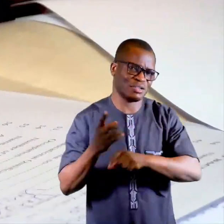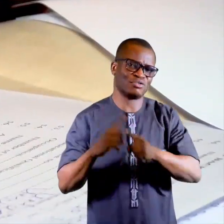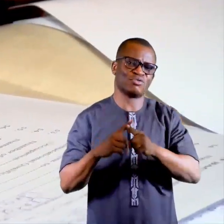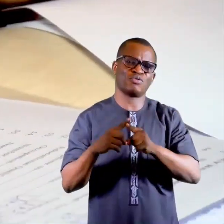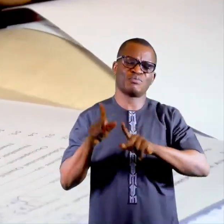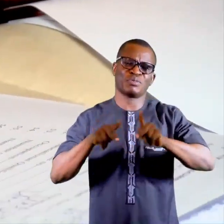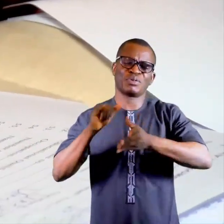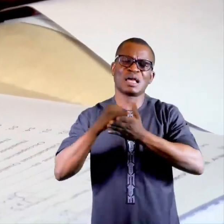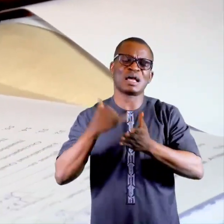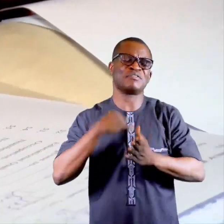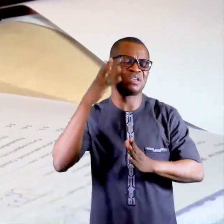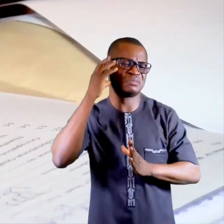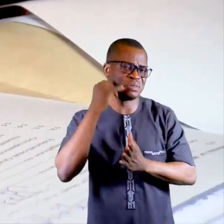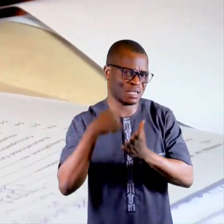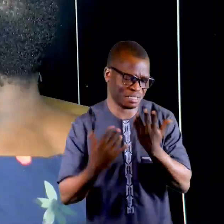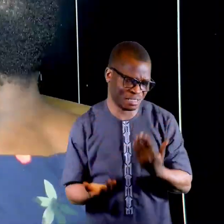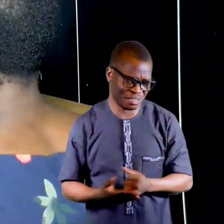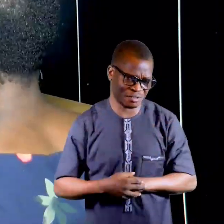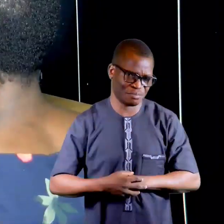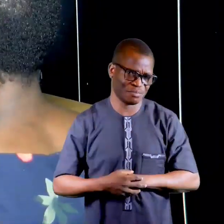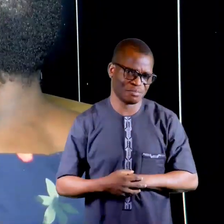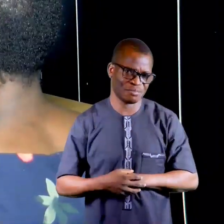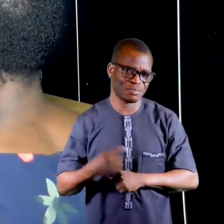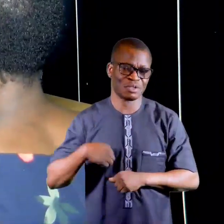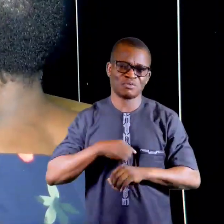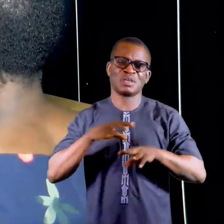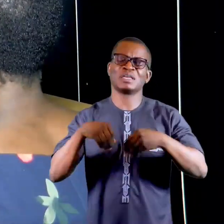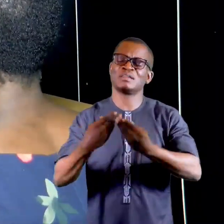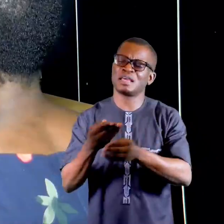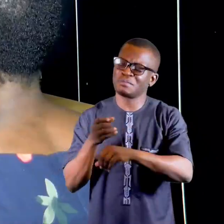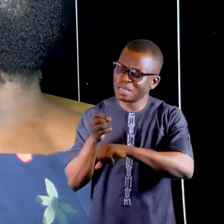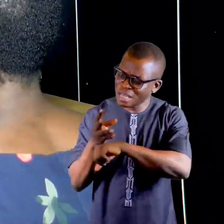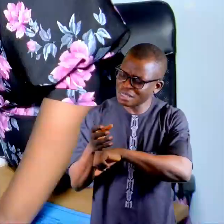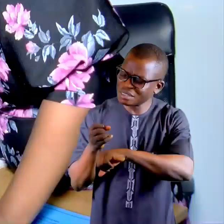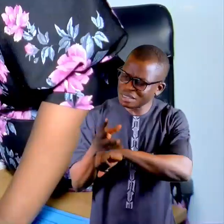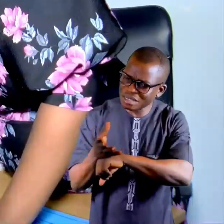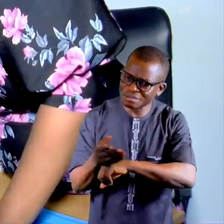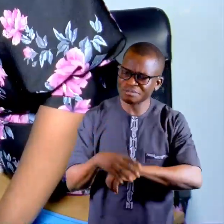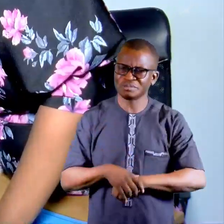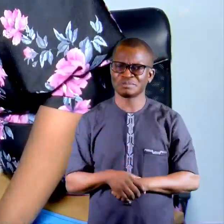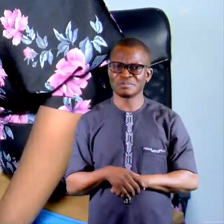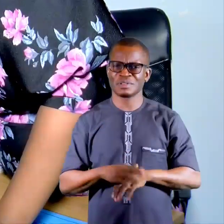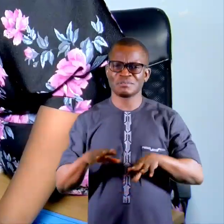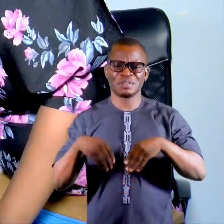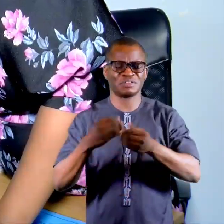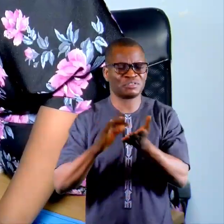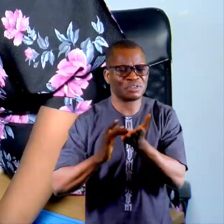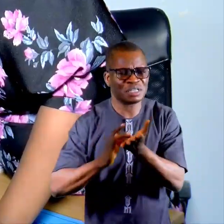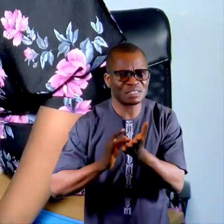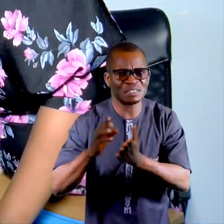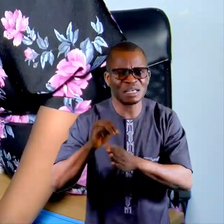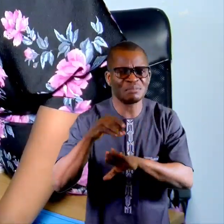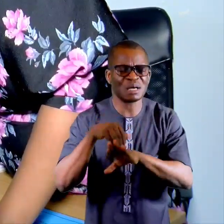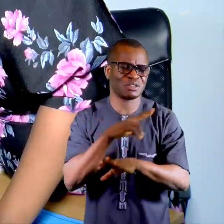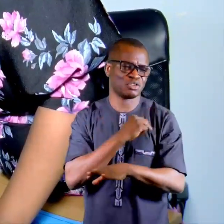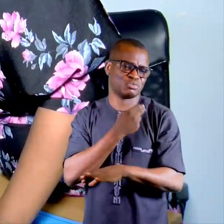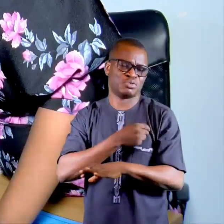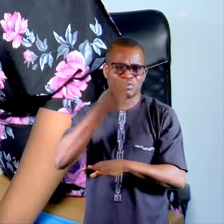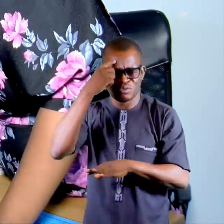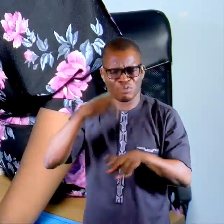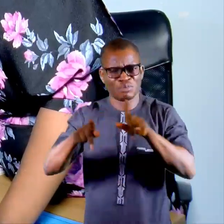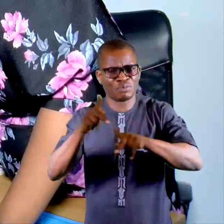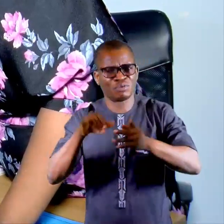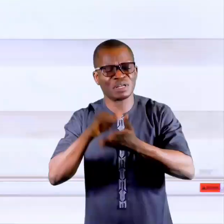and survivors. We offer them counseling. We offer them medical services. For those that